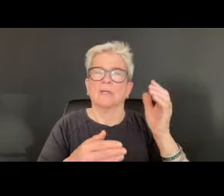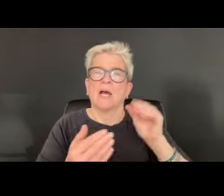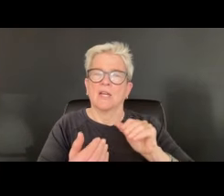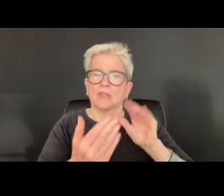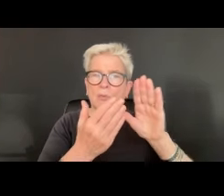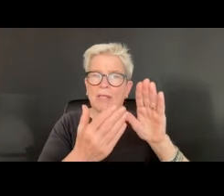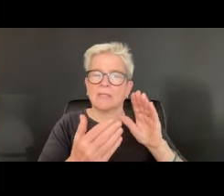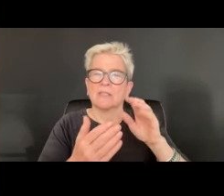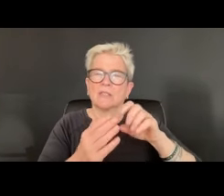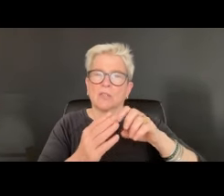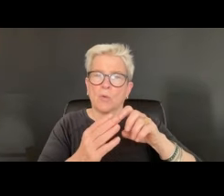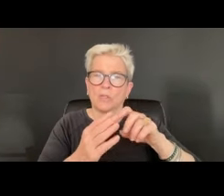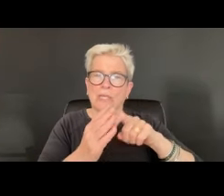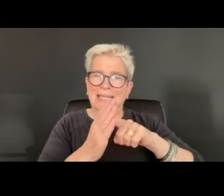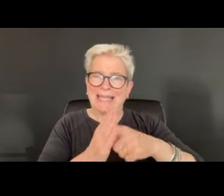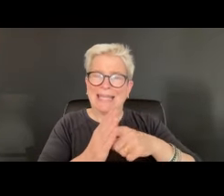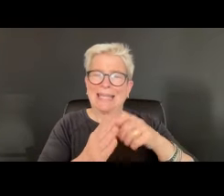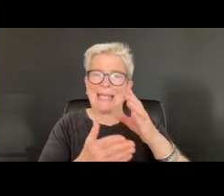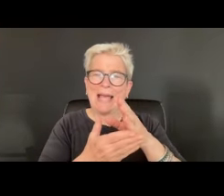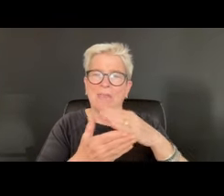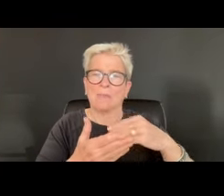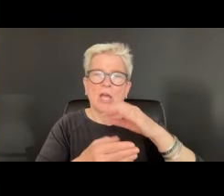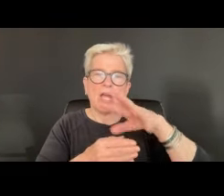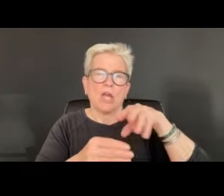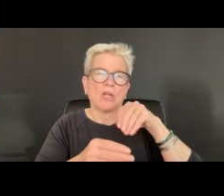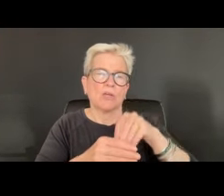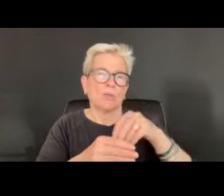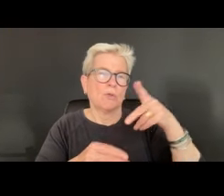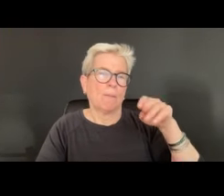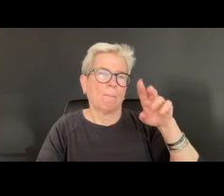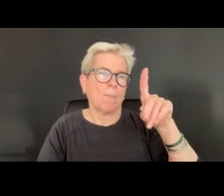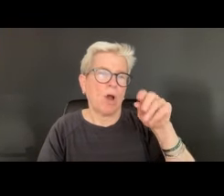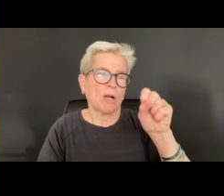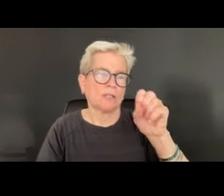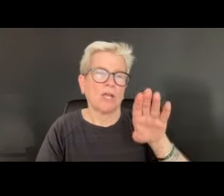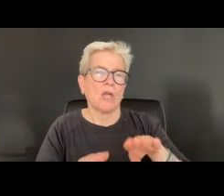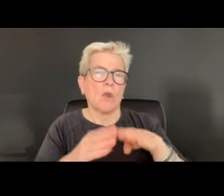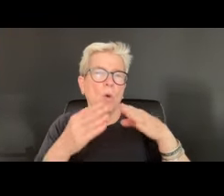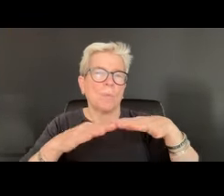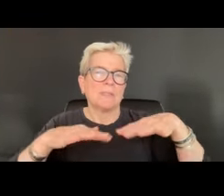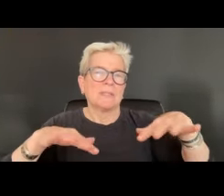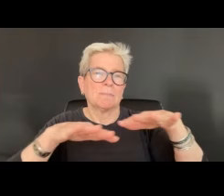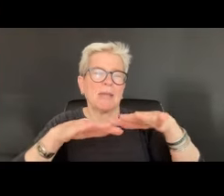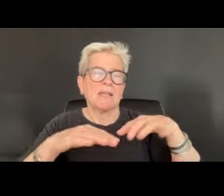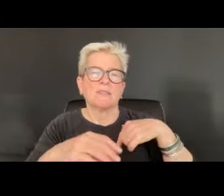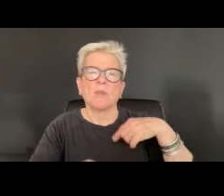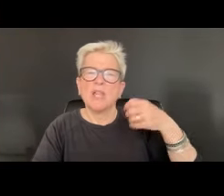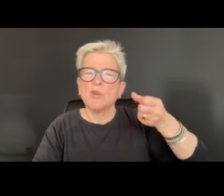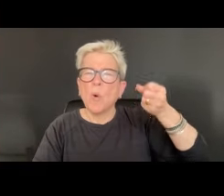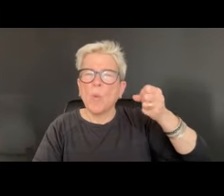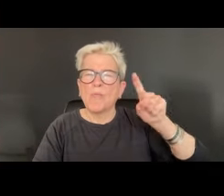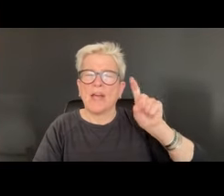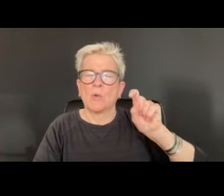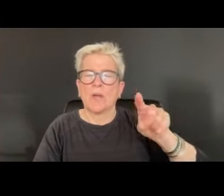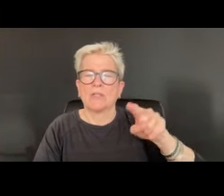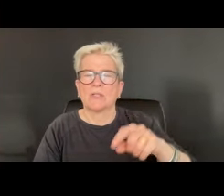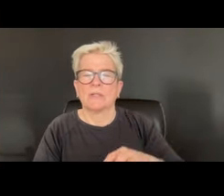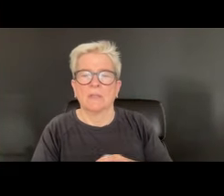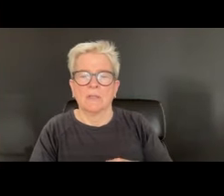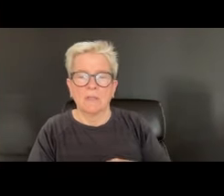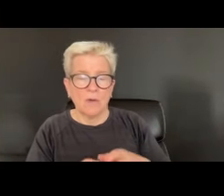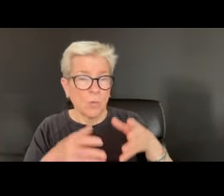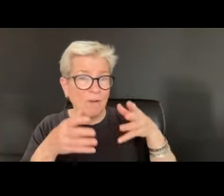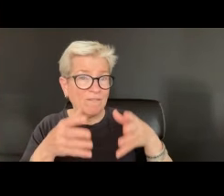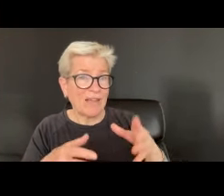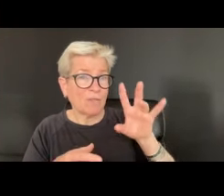key elements of the plan, including parks and open space. So maybe we could hold on to that question until we get to that part. Great. Well, we have 7 more minutes, but